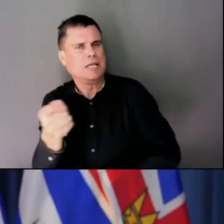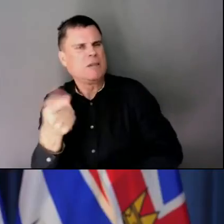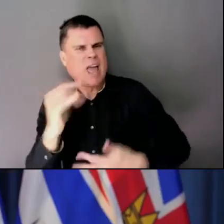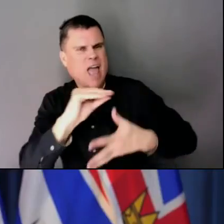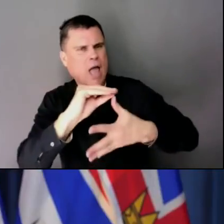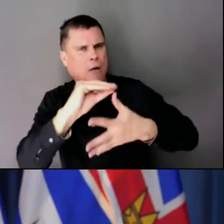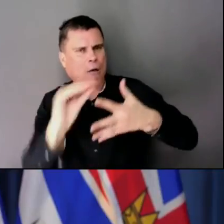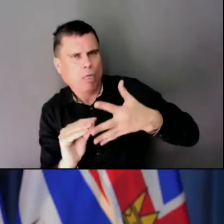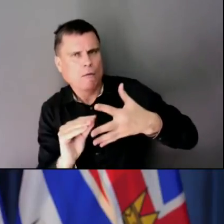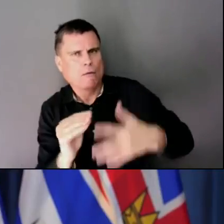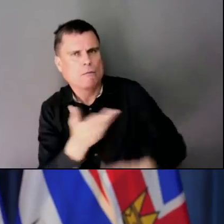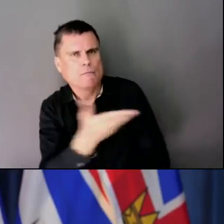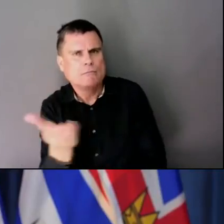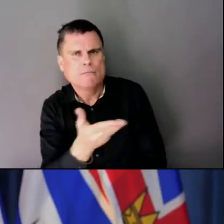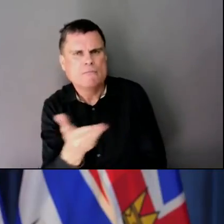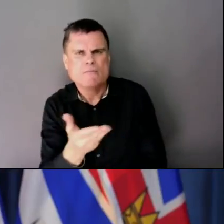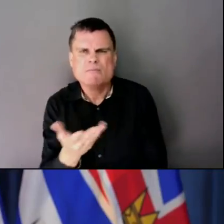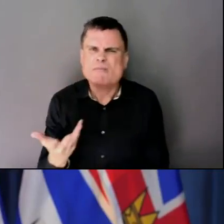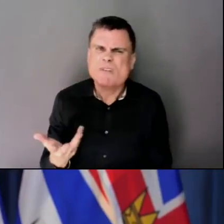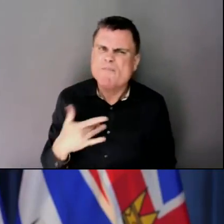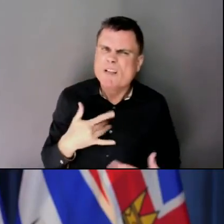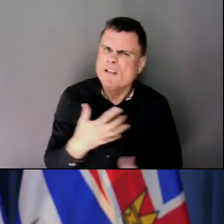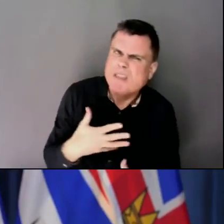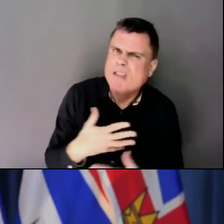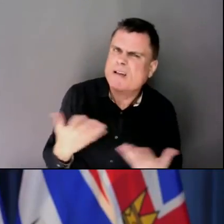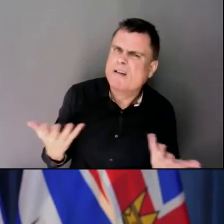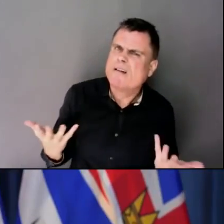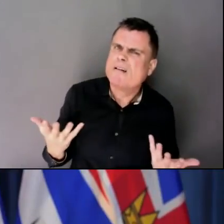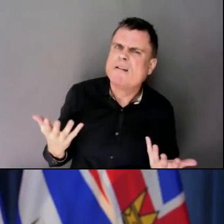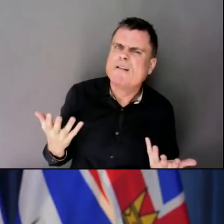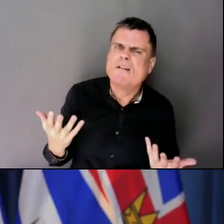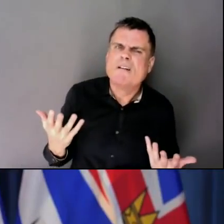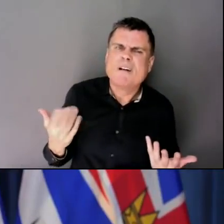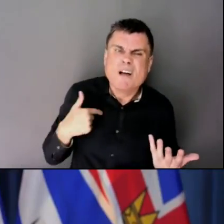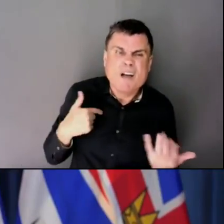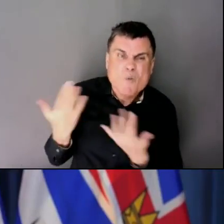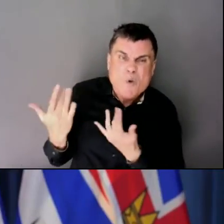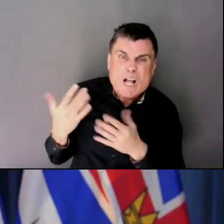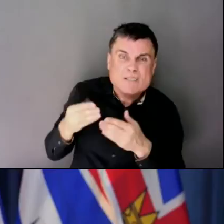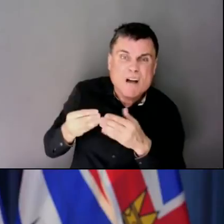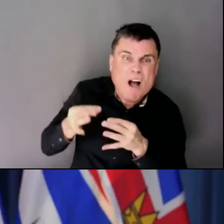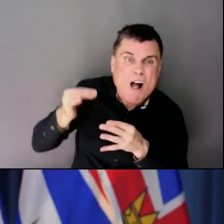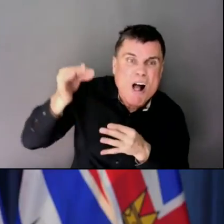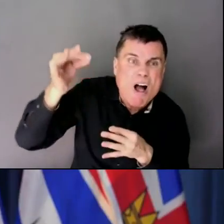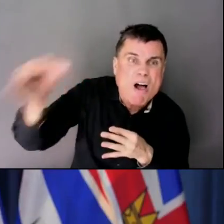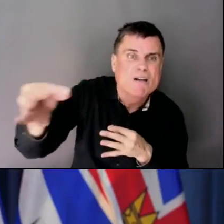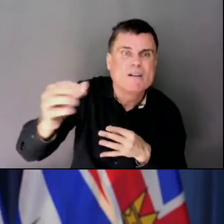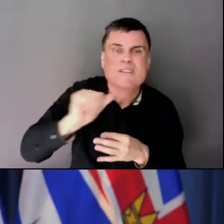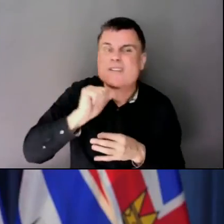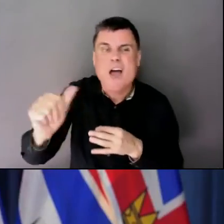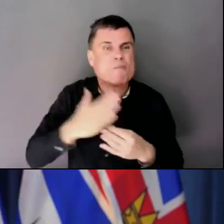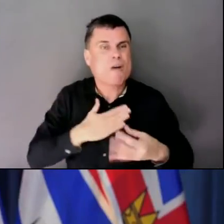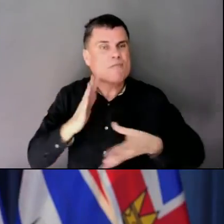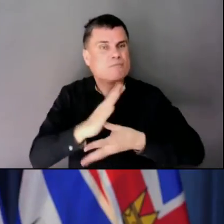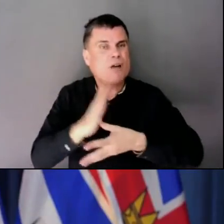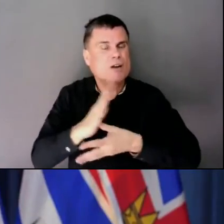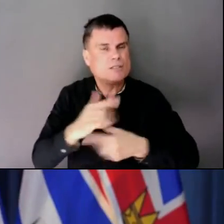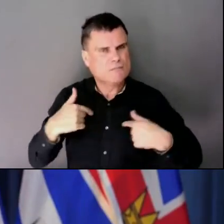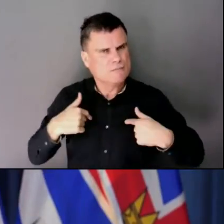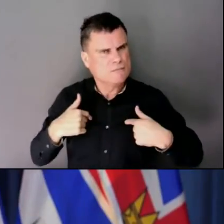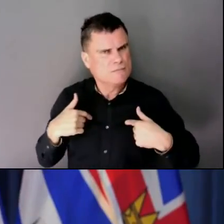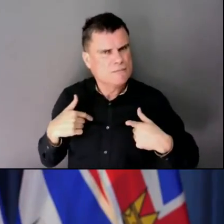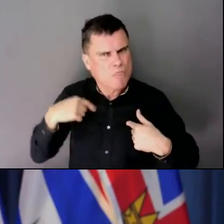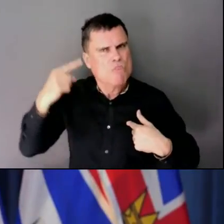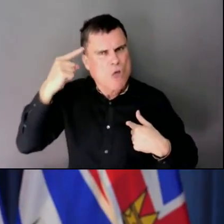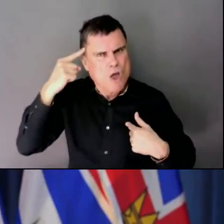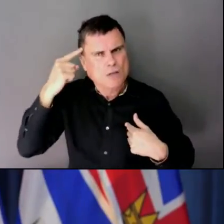the frustration they may be feeling today, knowing that they won't be prioritized? Well, I know how people feel